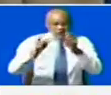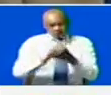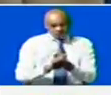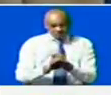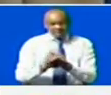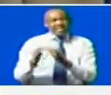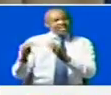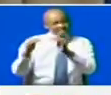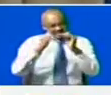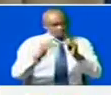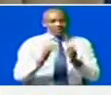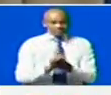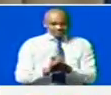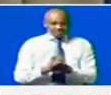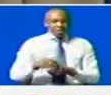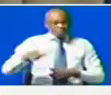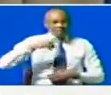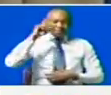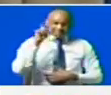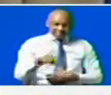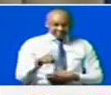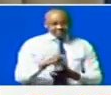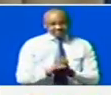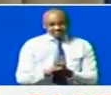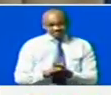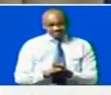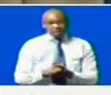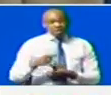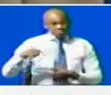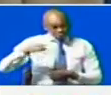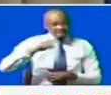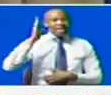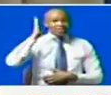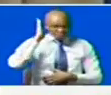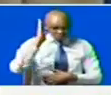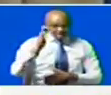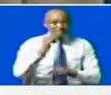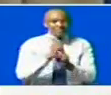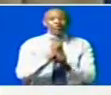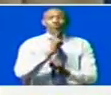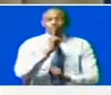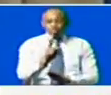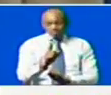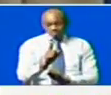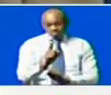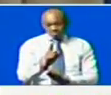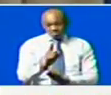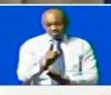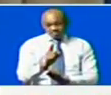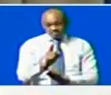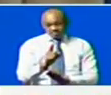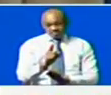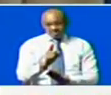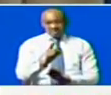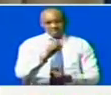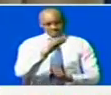Equally, we must and we will ensure that the